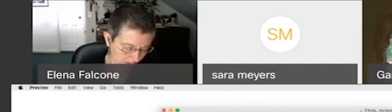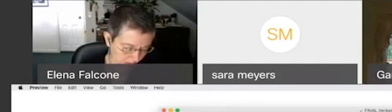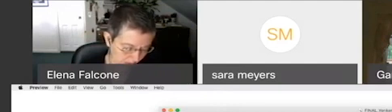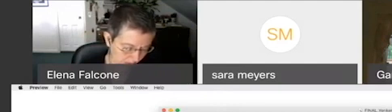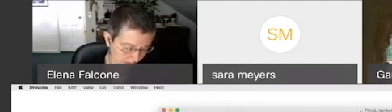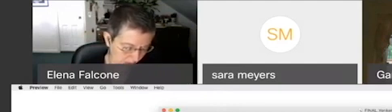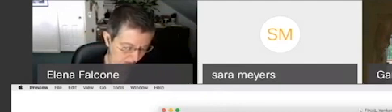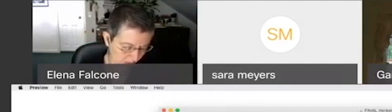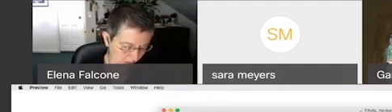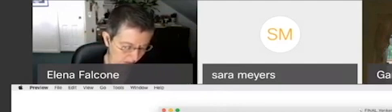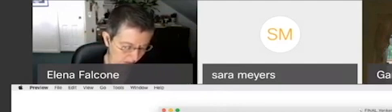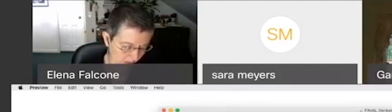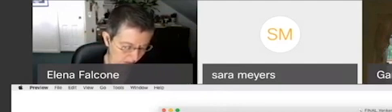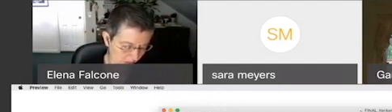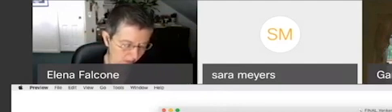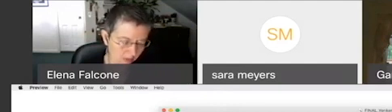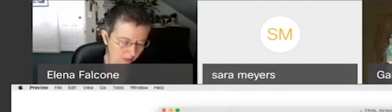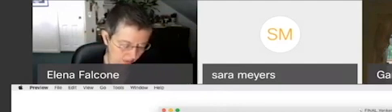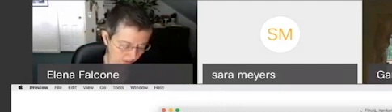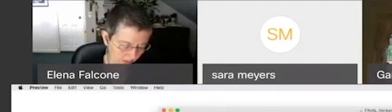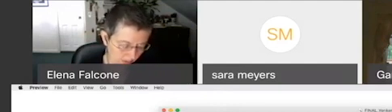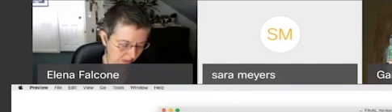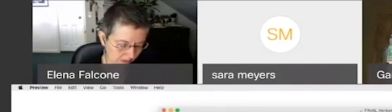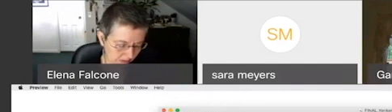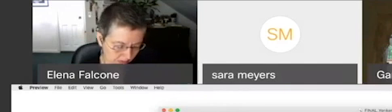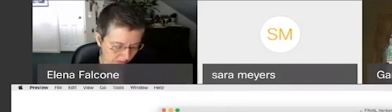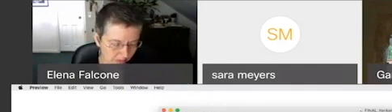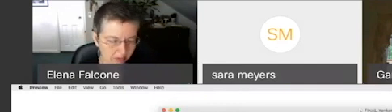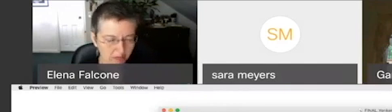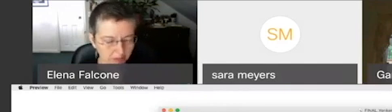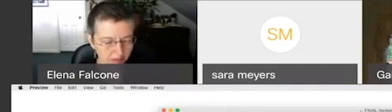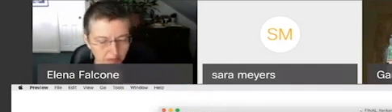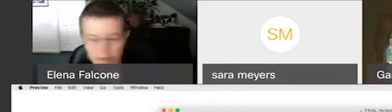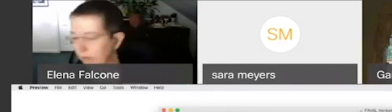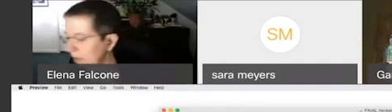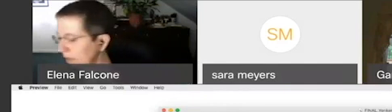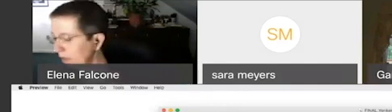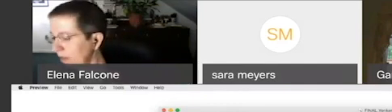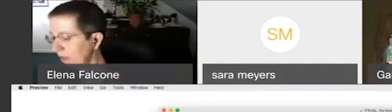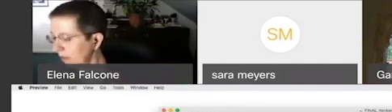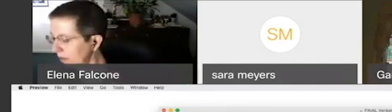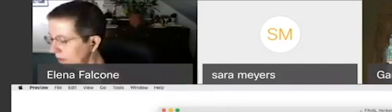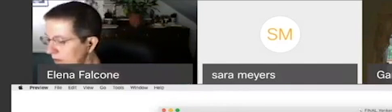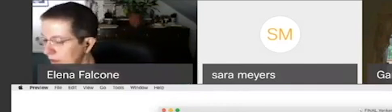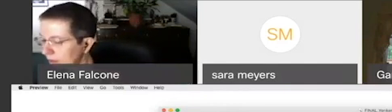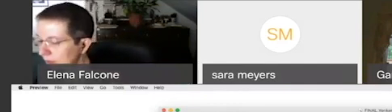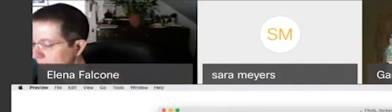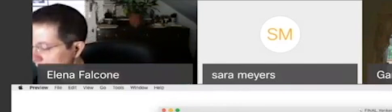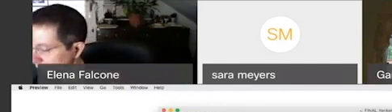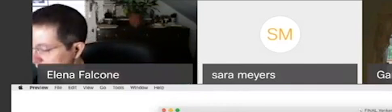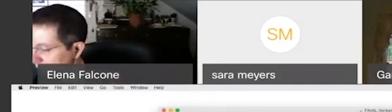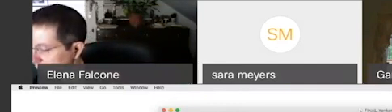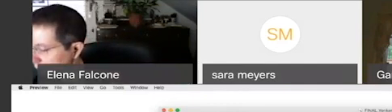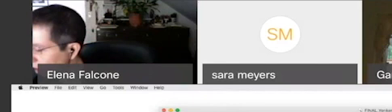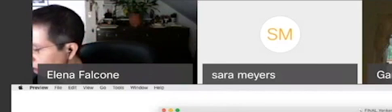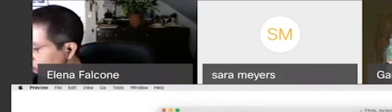would affect you going forward. You know, and we've been trying to change that at the Bar Association. A lot of people have been